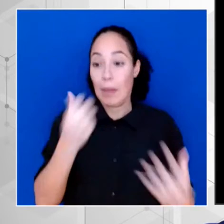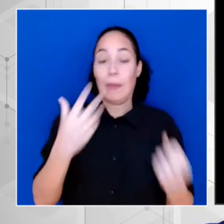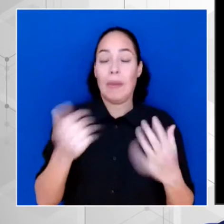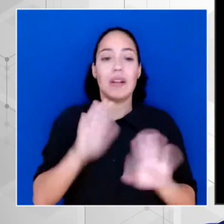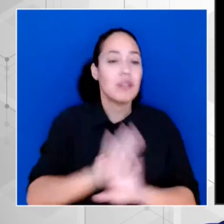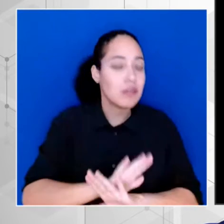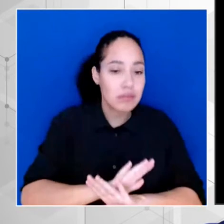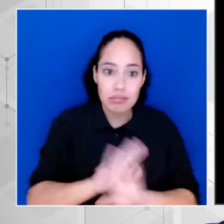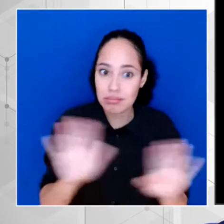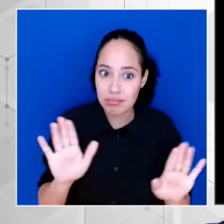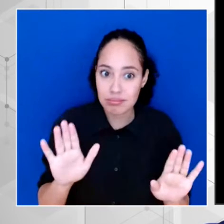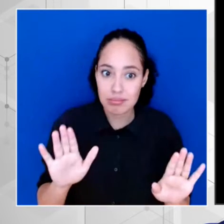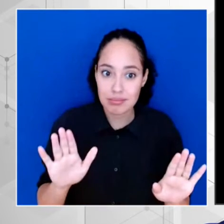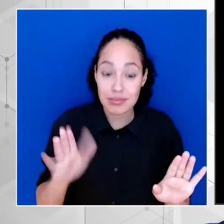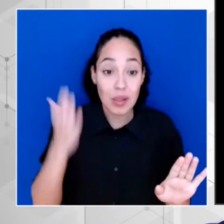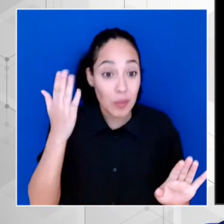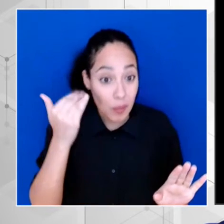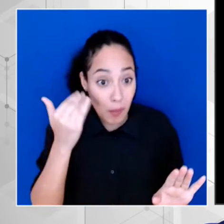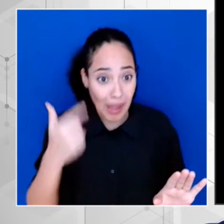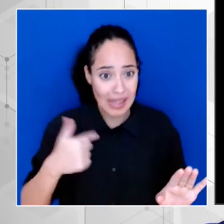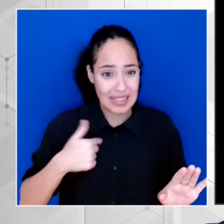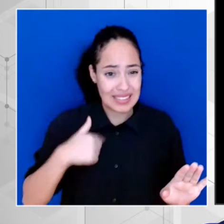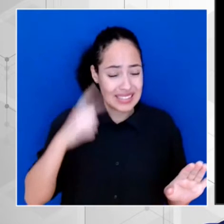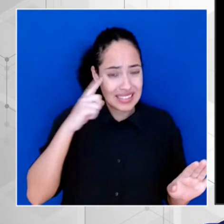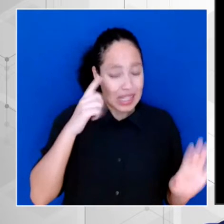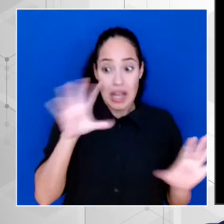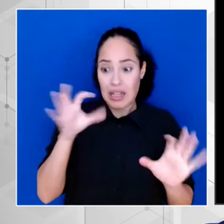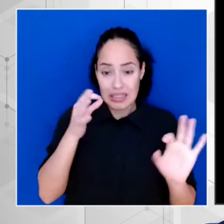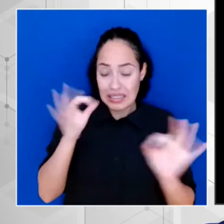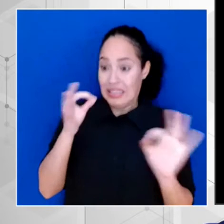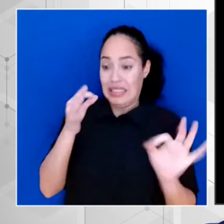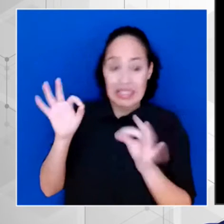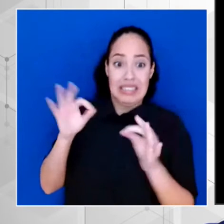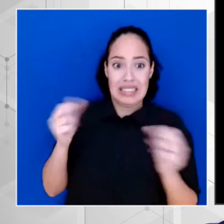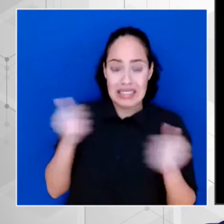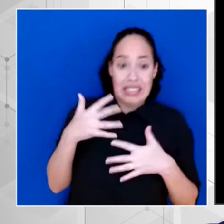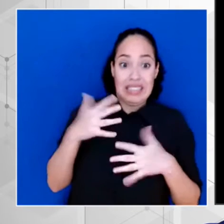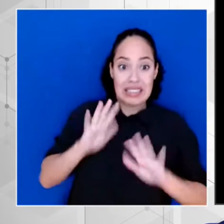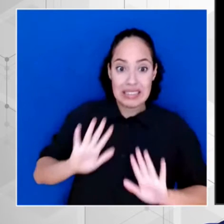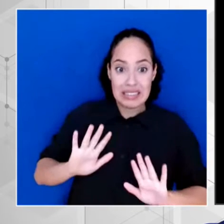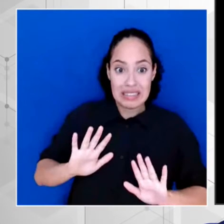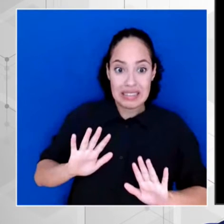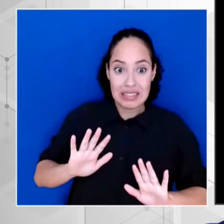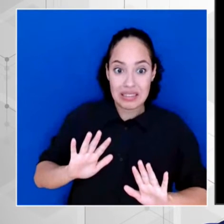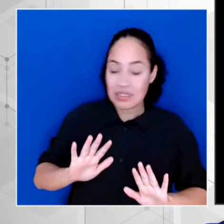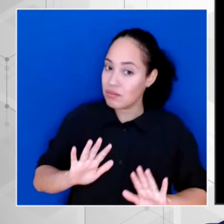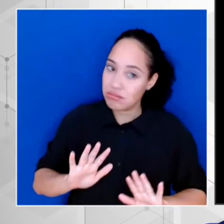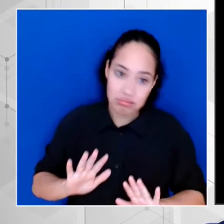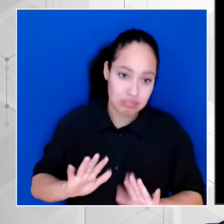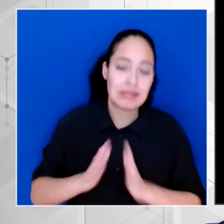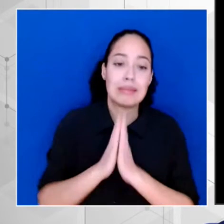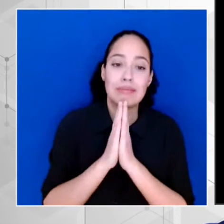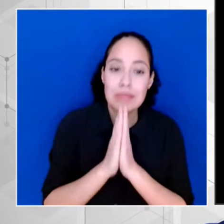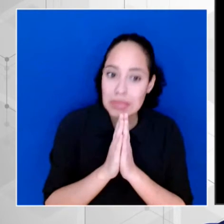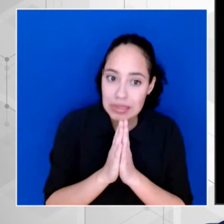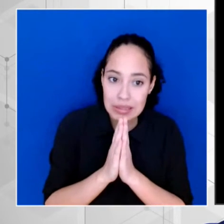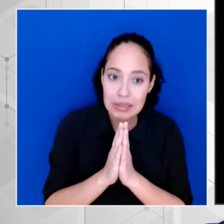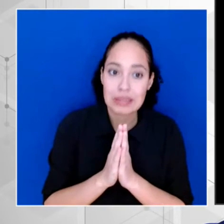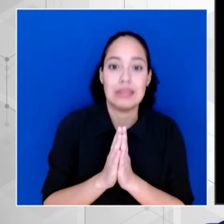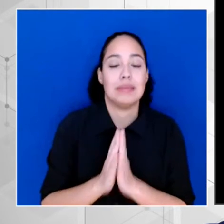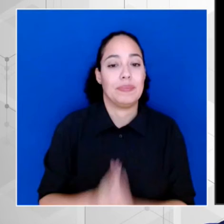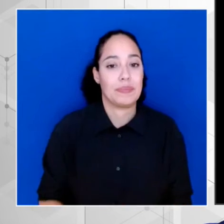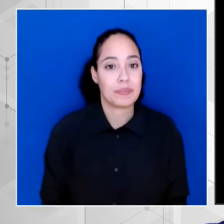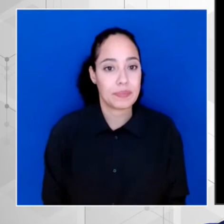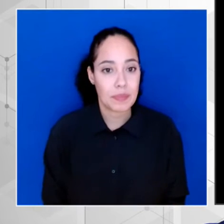suddenly, or perhaps there is a video popping up, it can be downright shocking. And a loud video